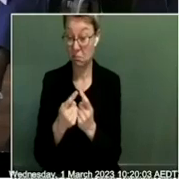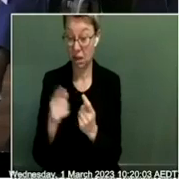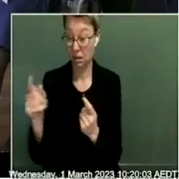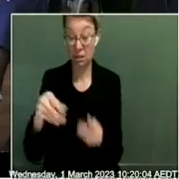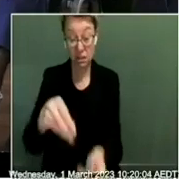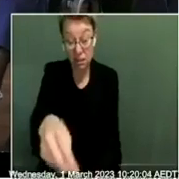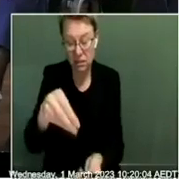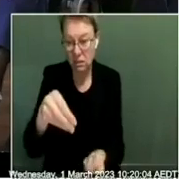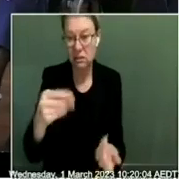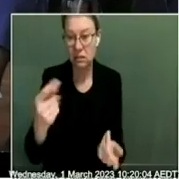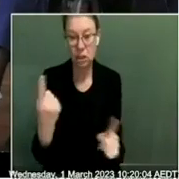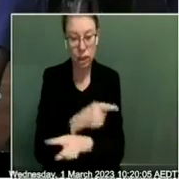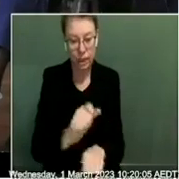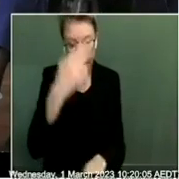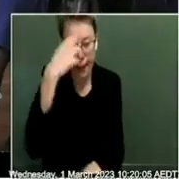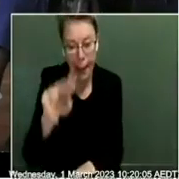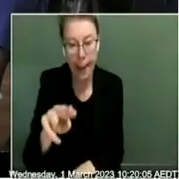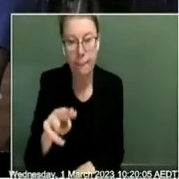name.